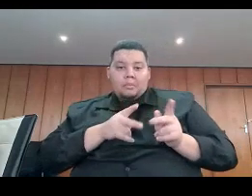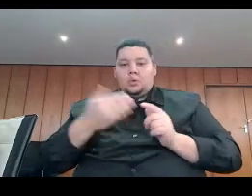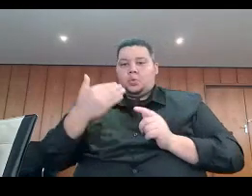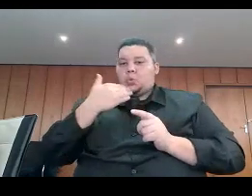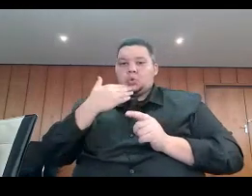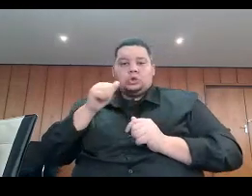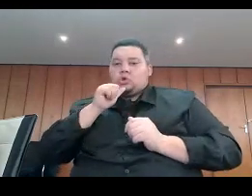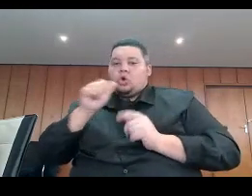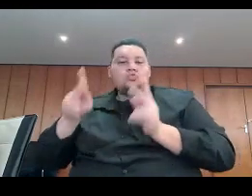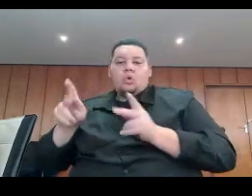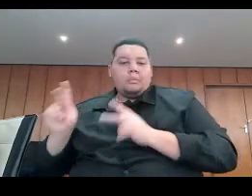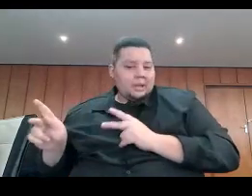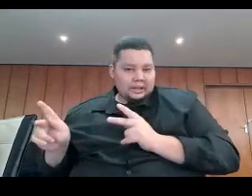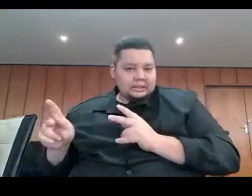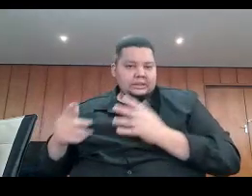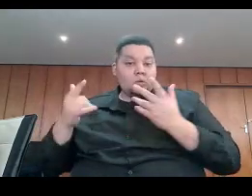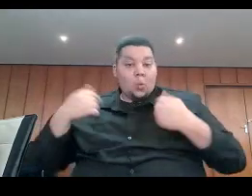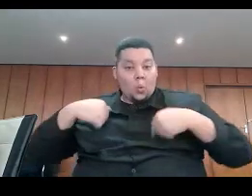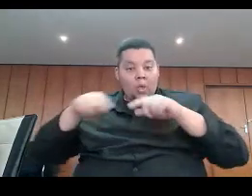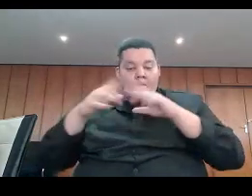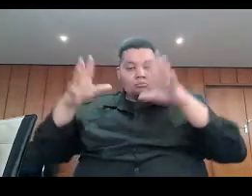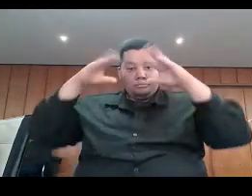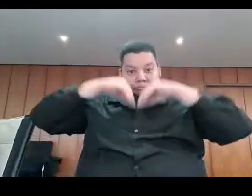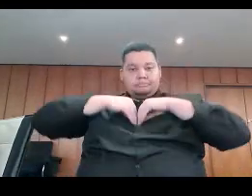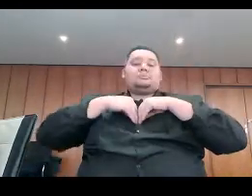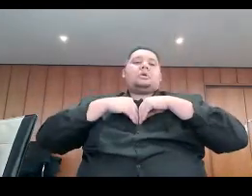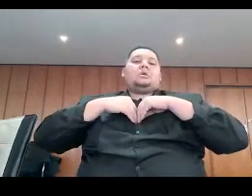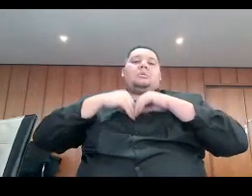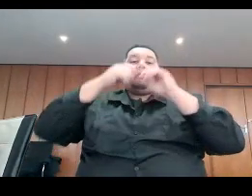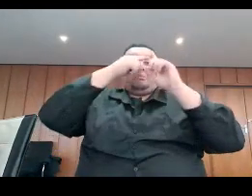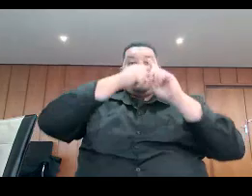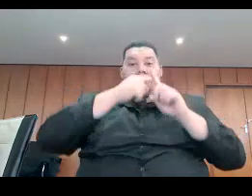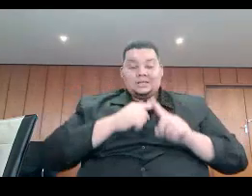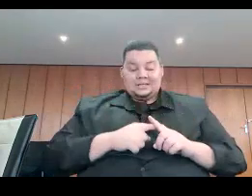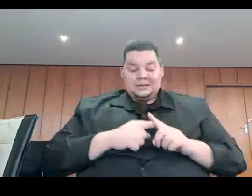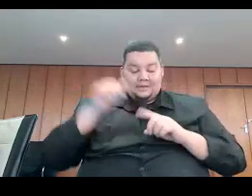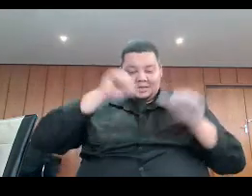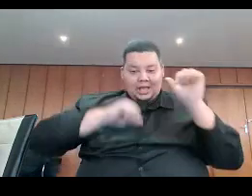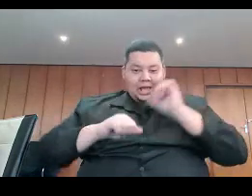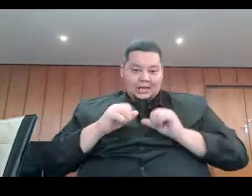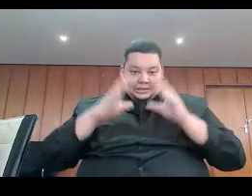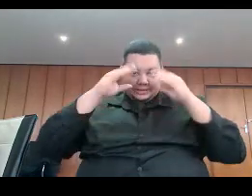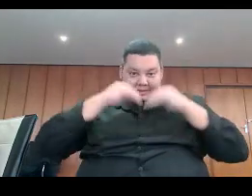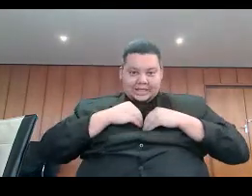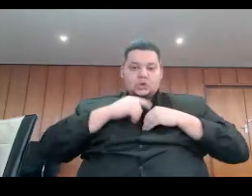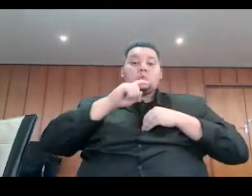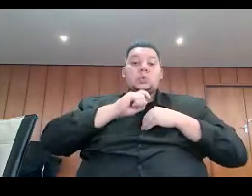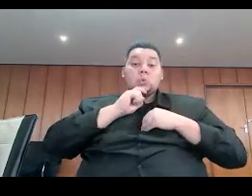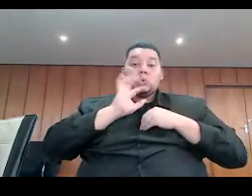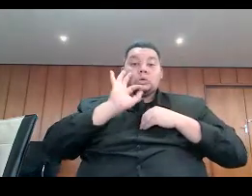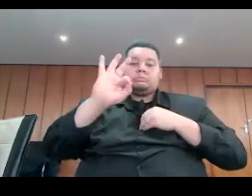abnormal. By adopting a positivist science, it used